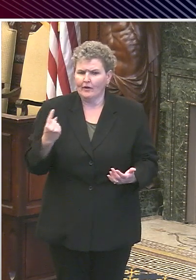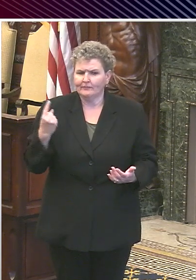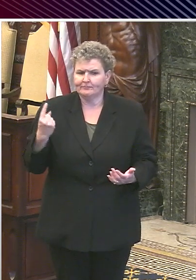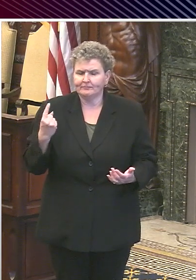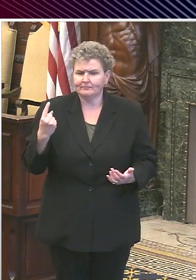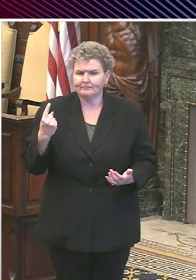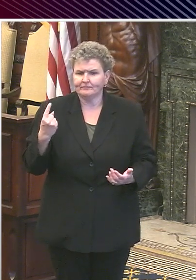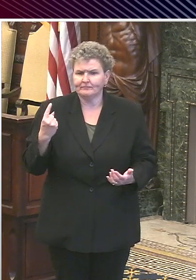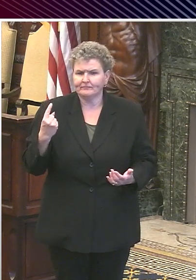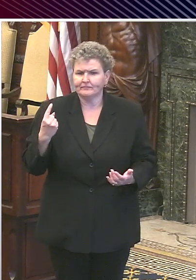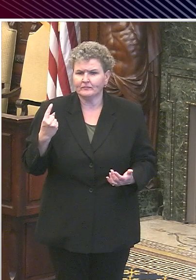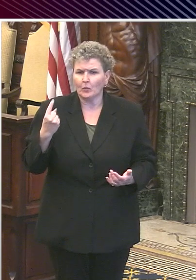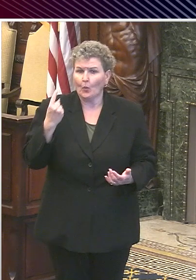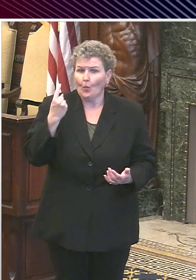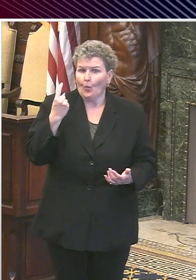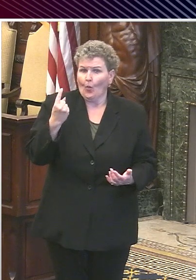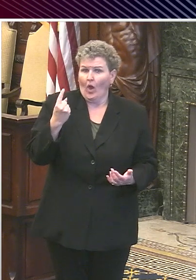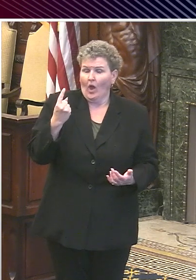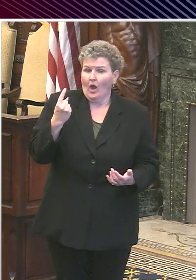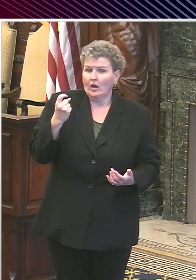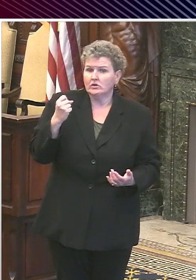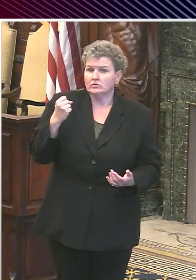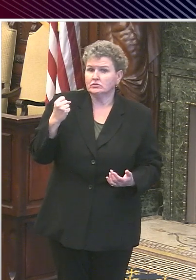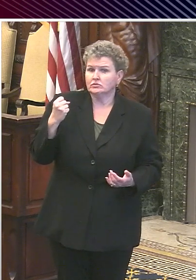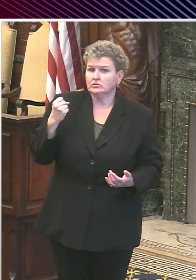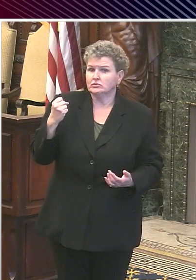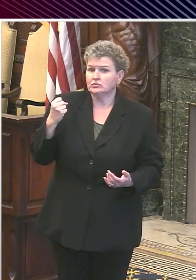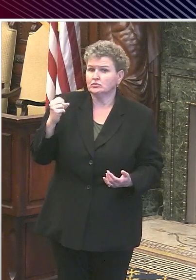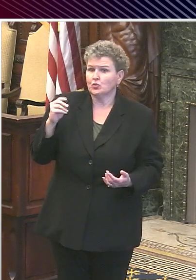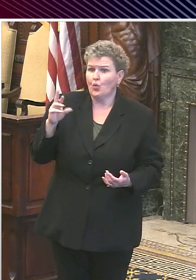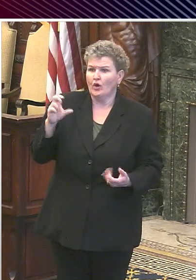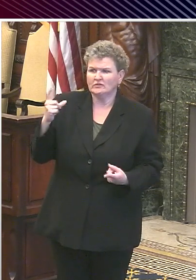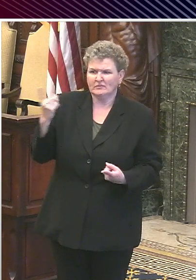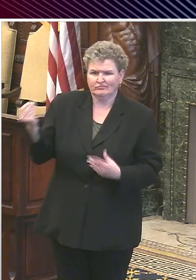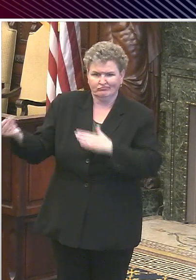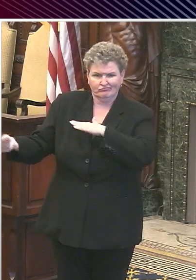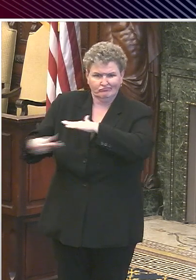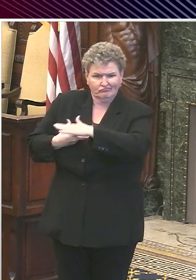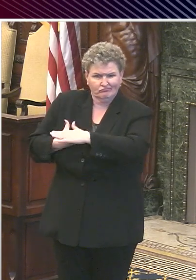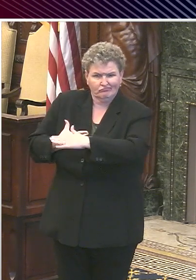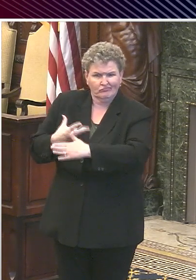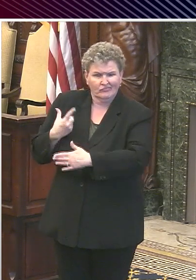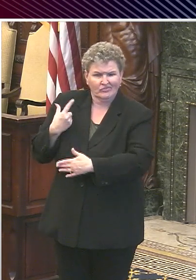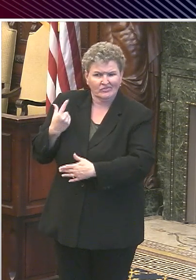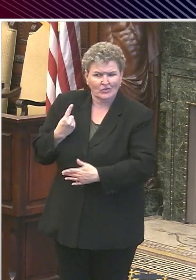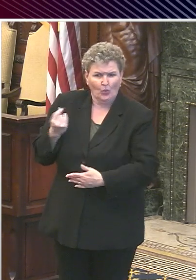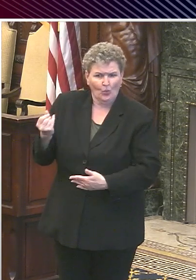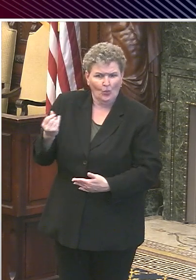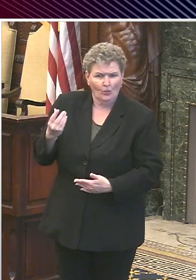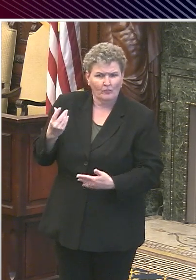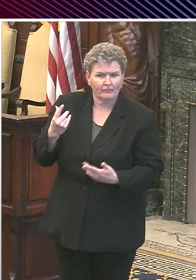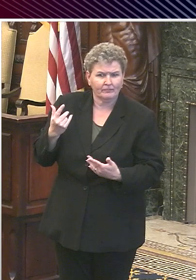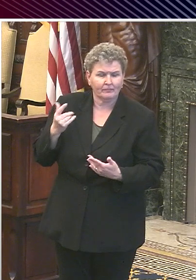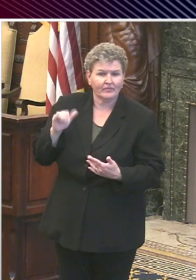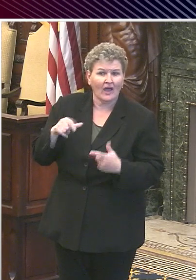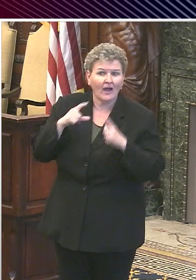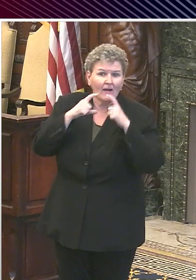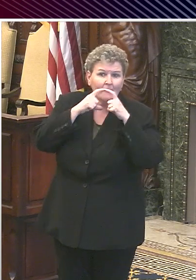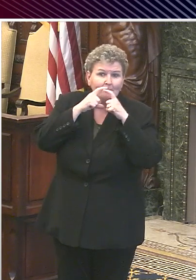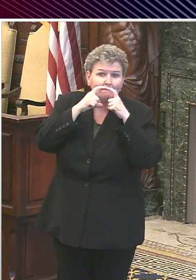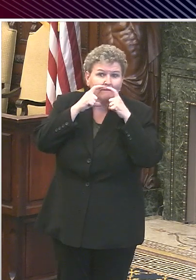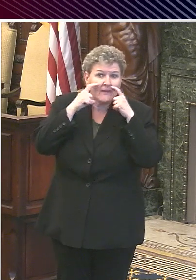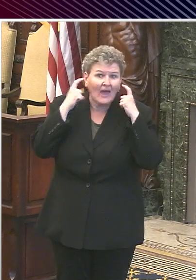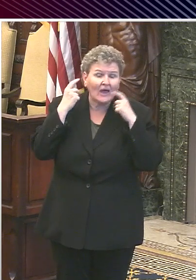of my sources reached out to me and asked about mask wearing requirements on SEPTA.